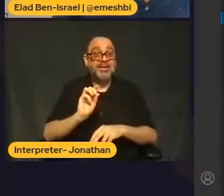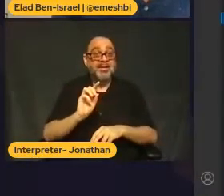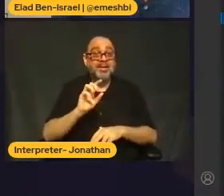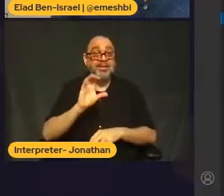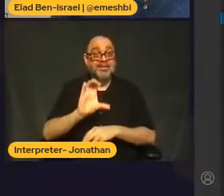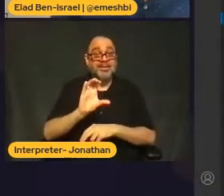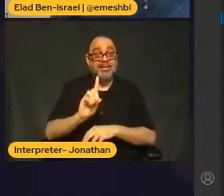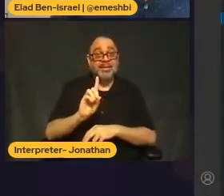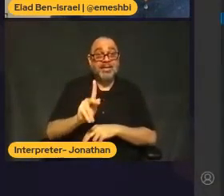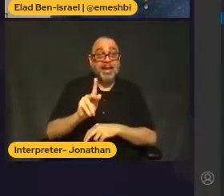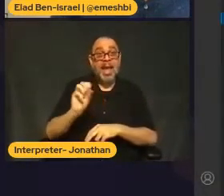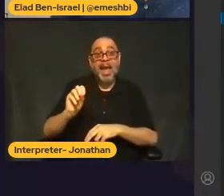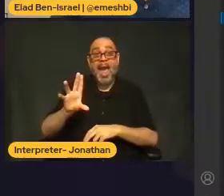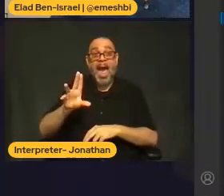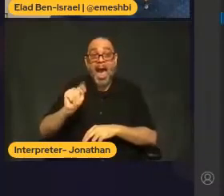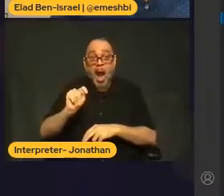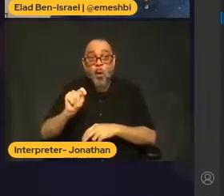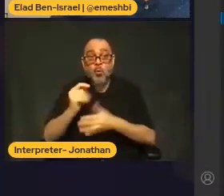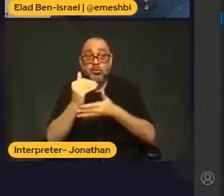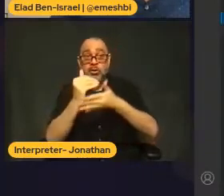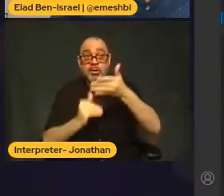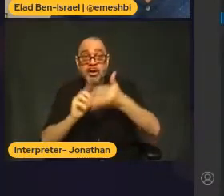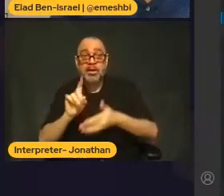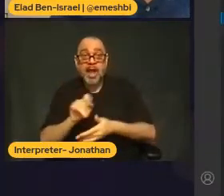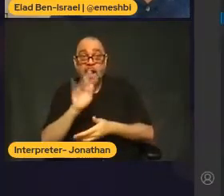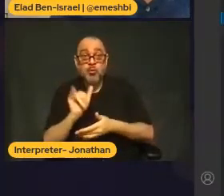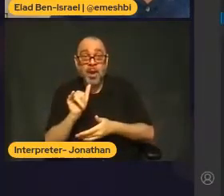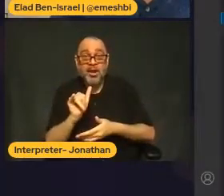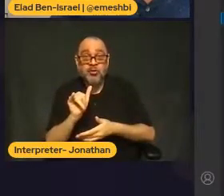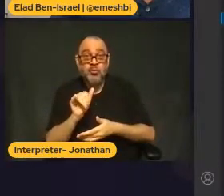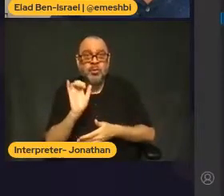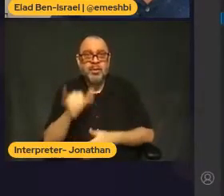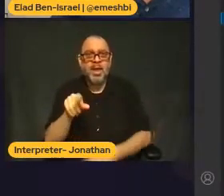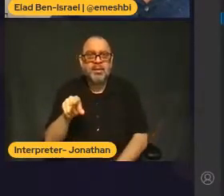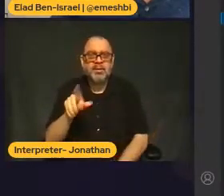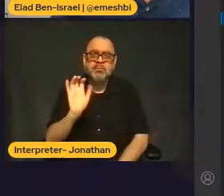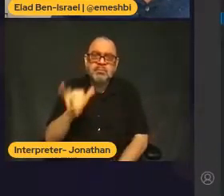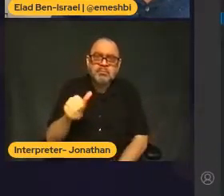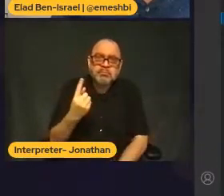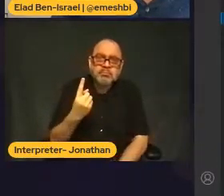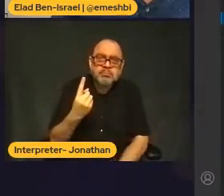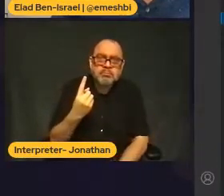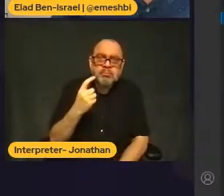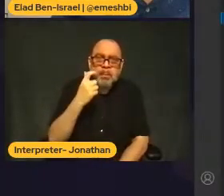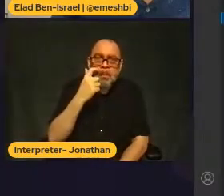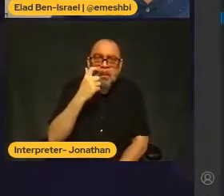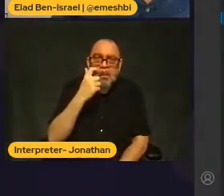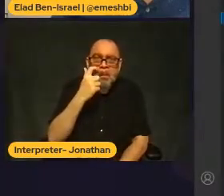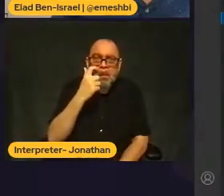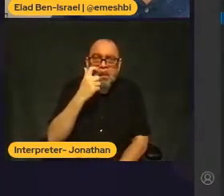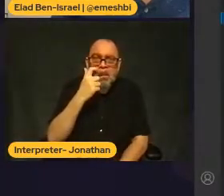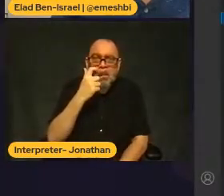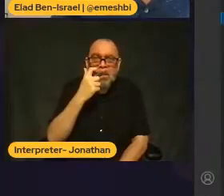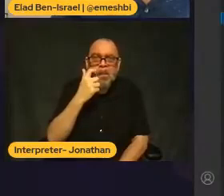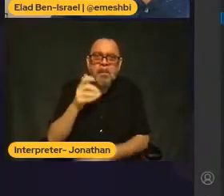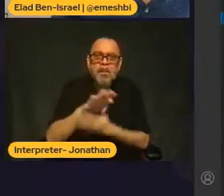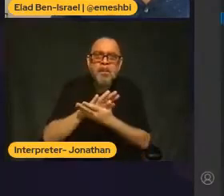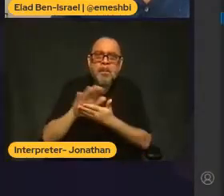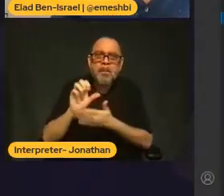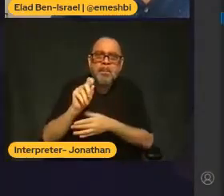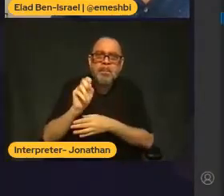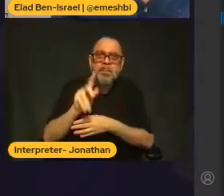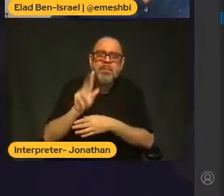quick. I can see that's not, is that the one? My stack dev? That sounds like a wrong